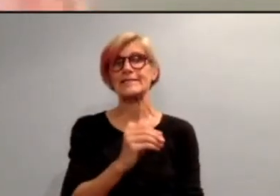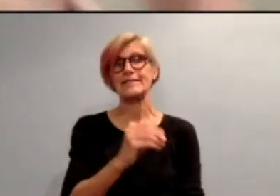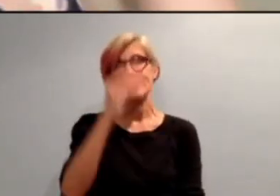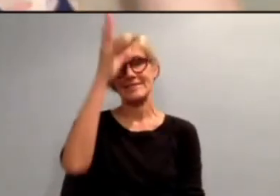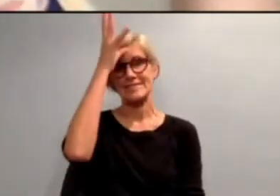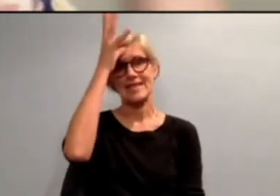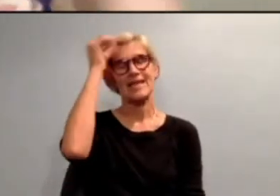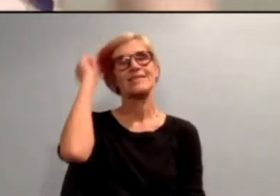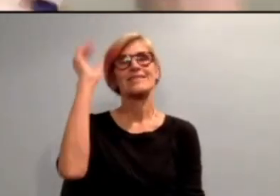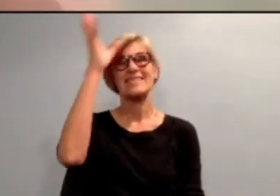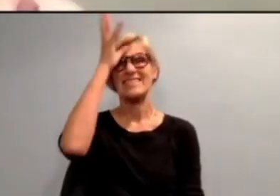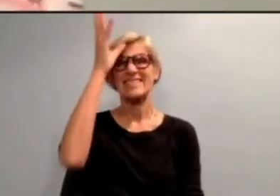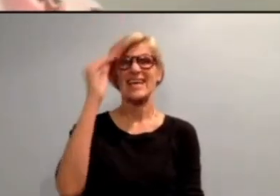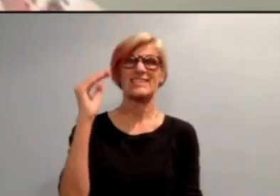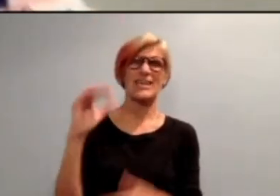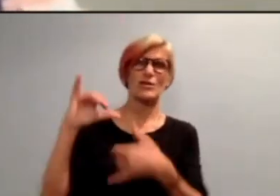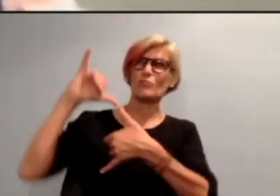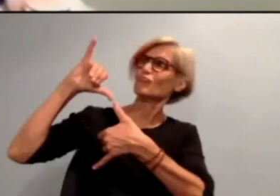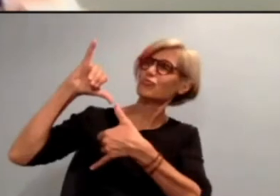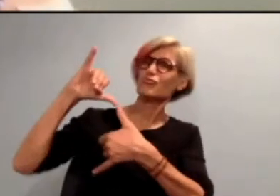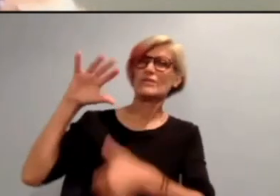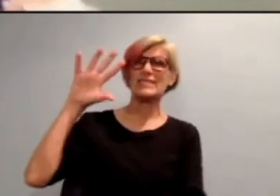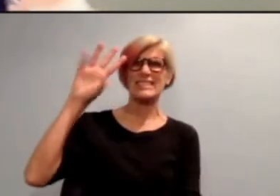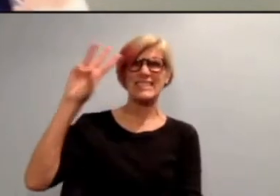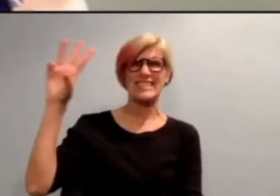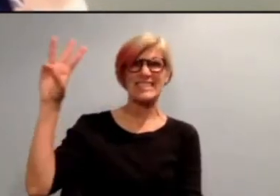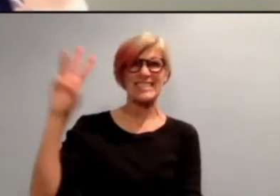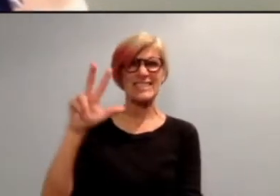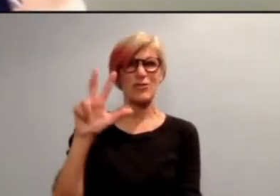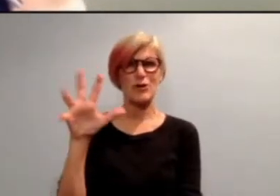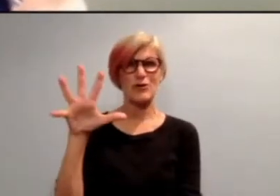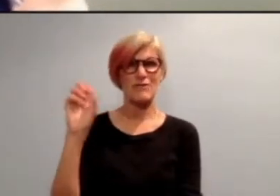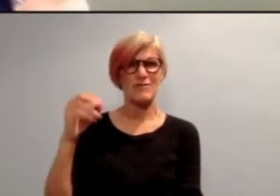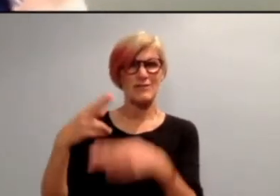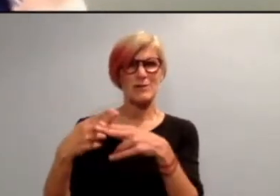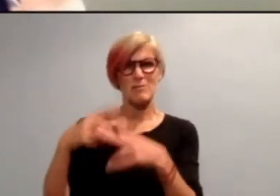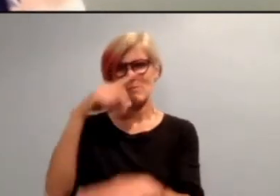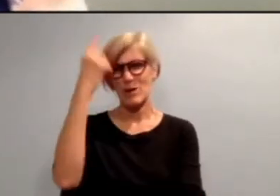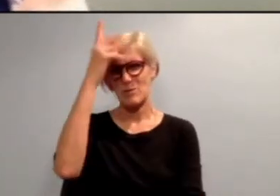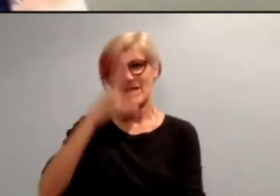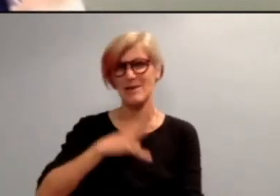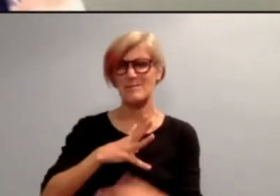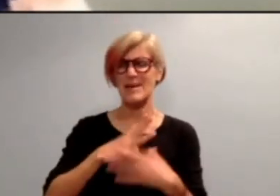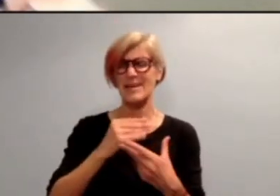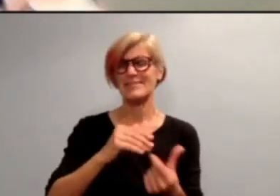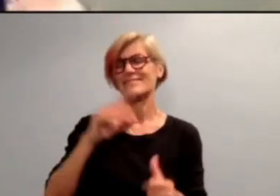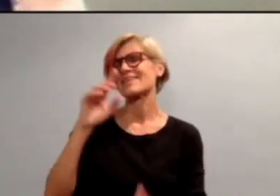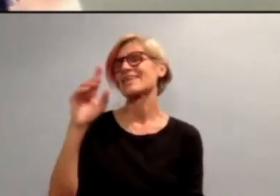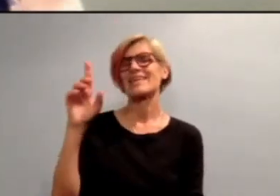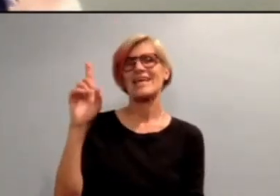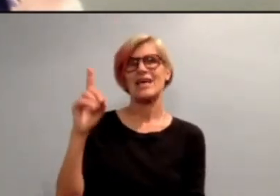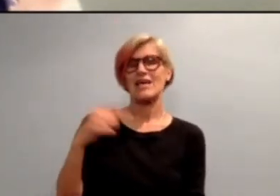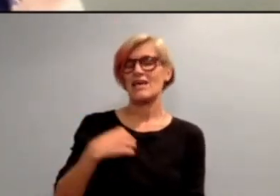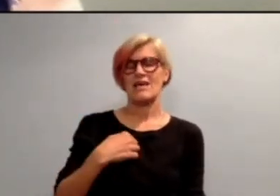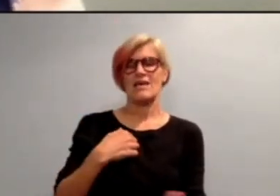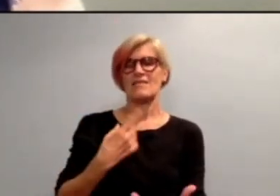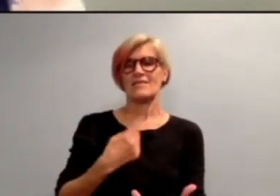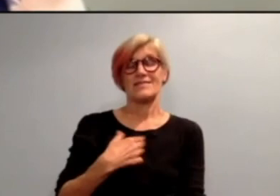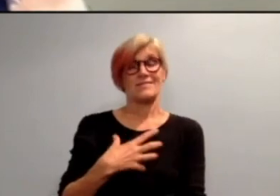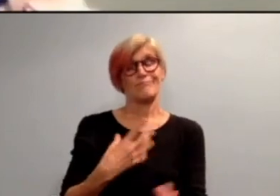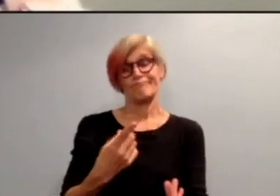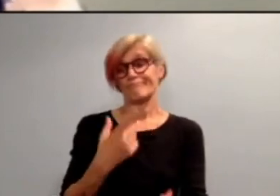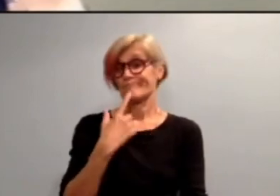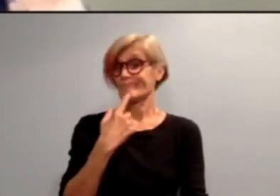a 6'6", 350-pound Black man, were approached by what I can only describe as a white